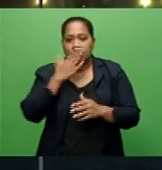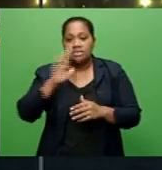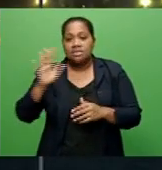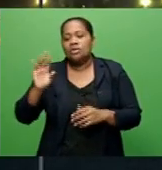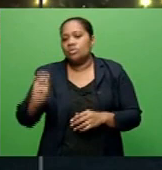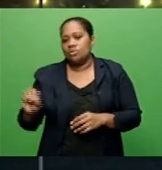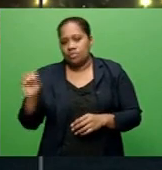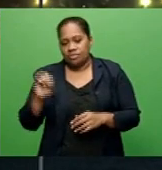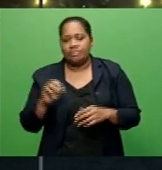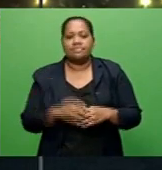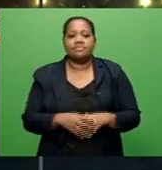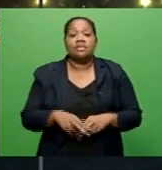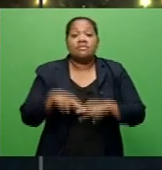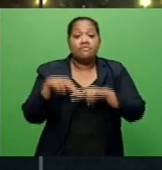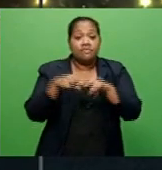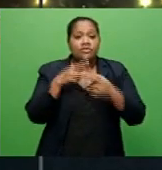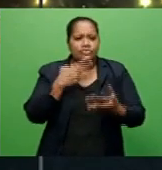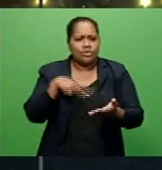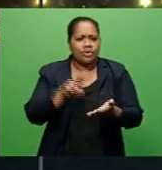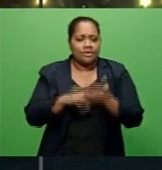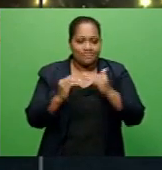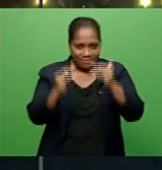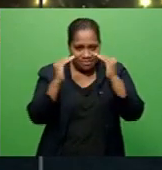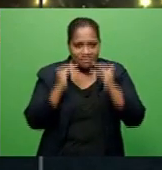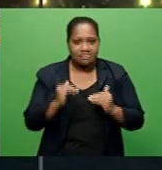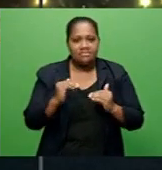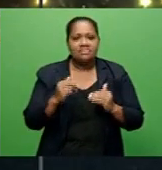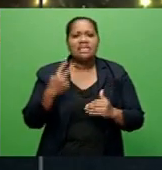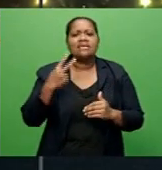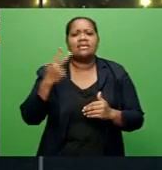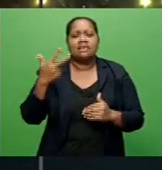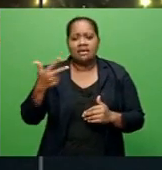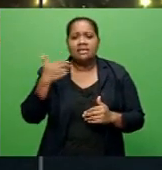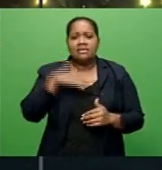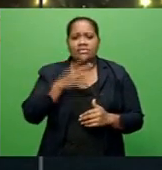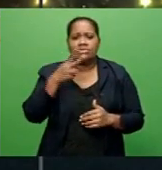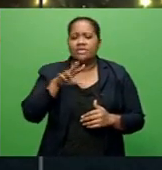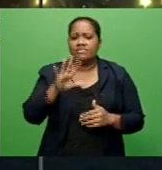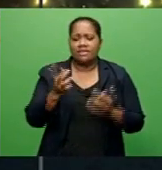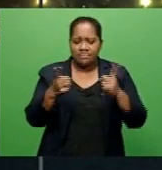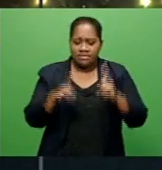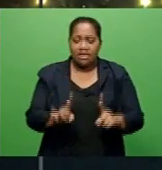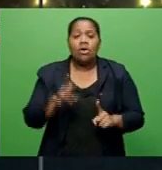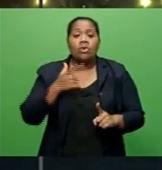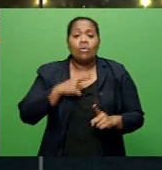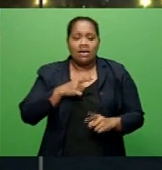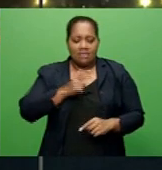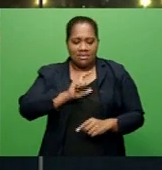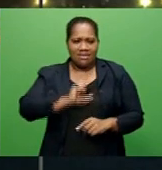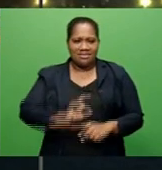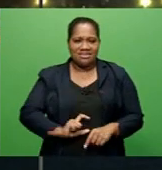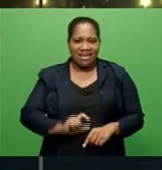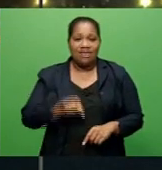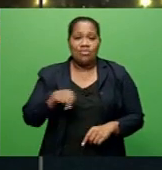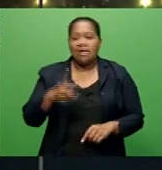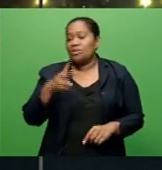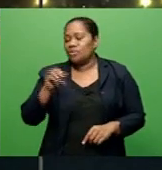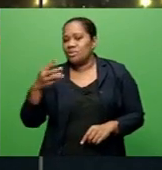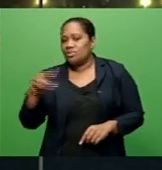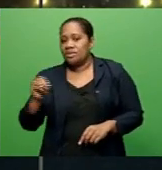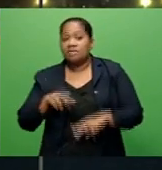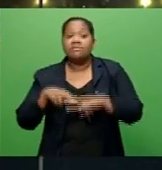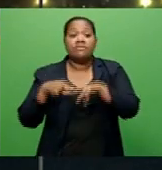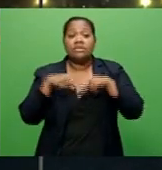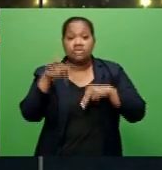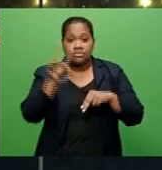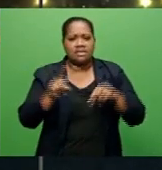Fiji recorded 825 deaths in 2020 due to cancer. This has been revealed as Fiji celebrates World Cancer Day